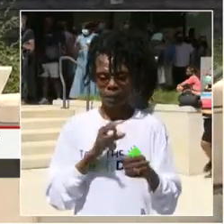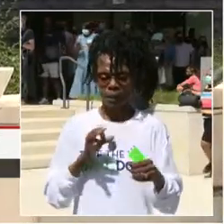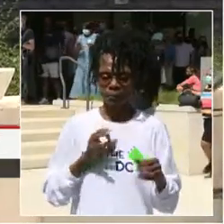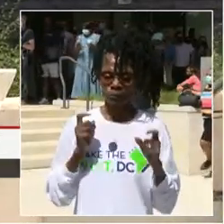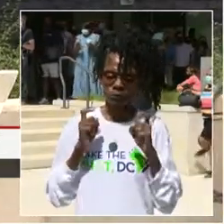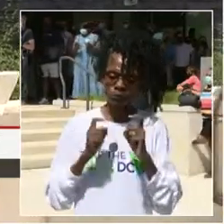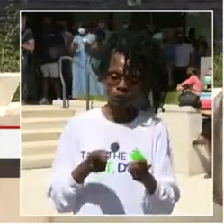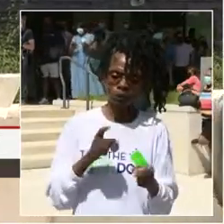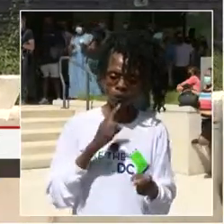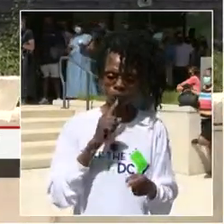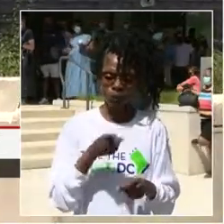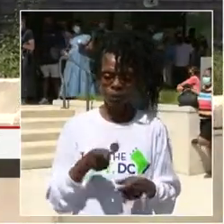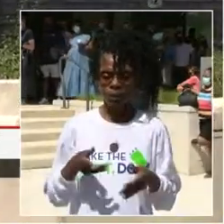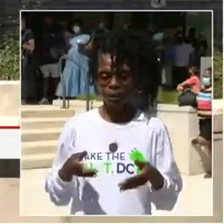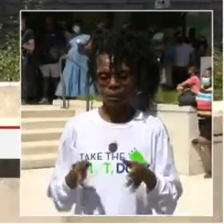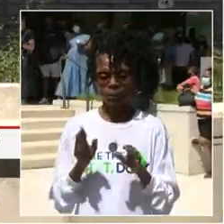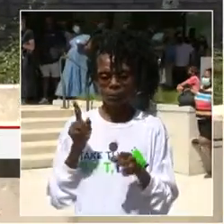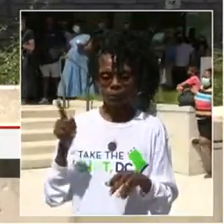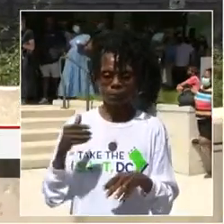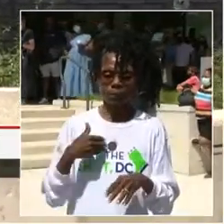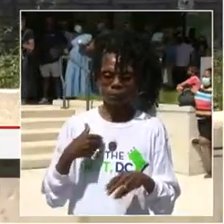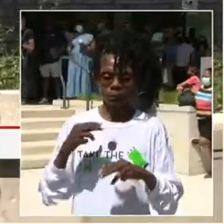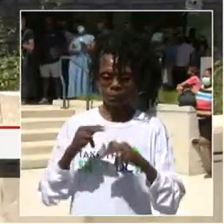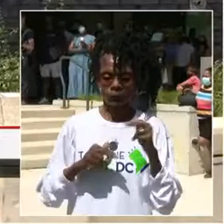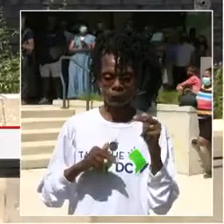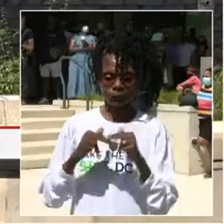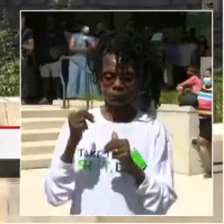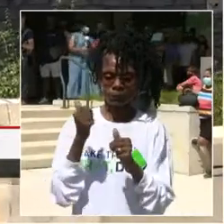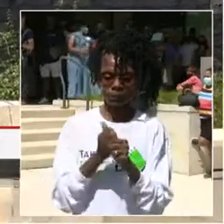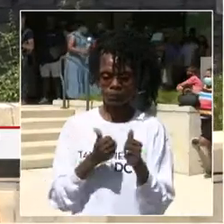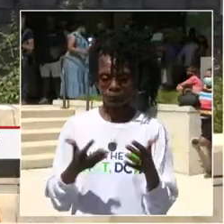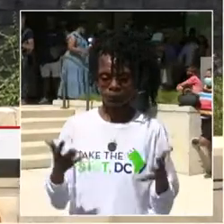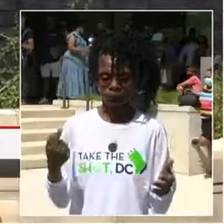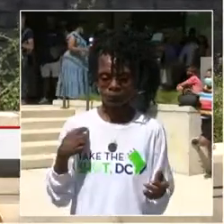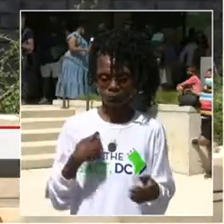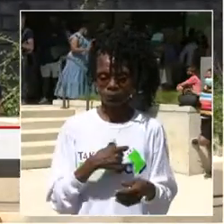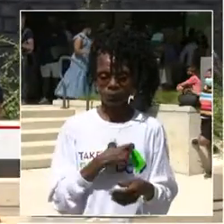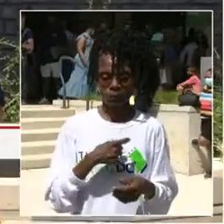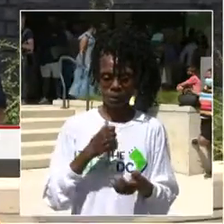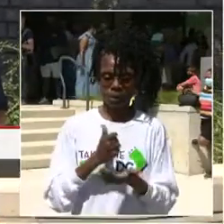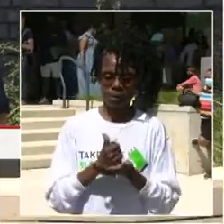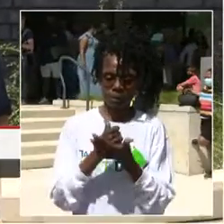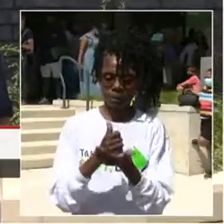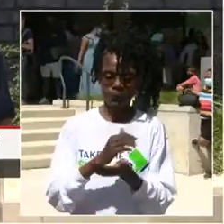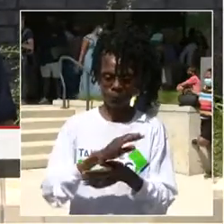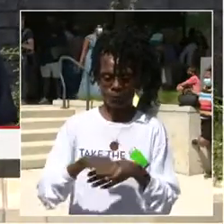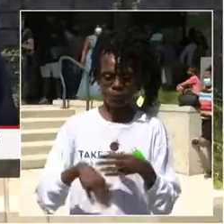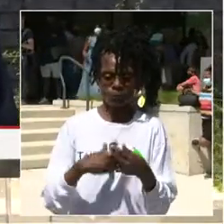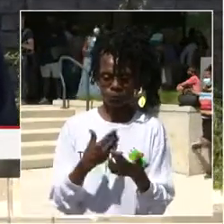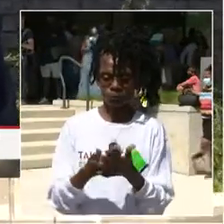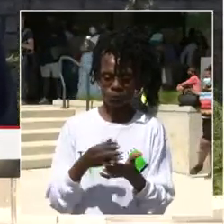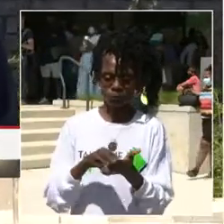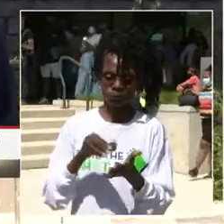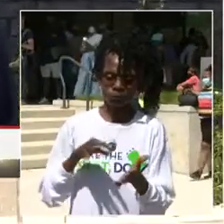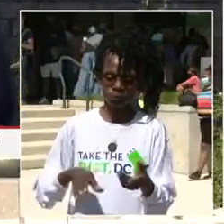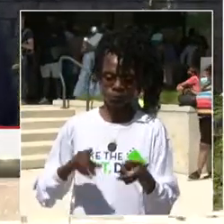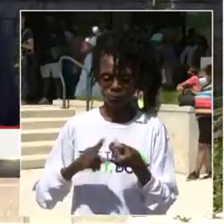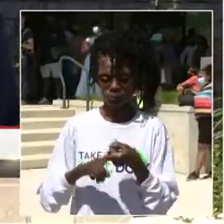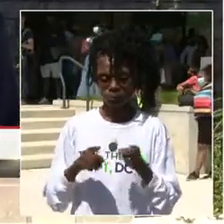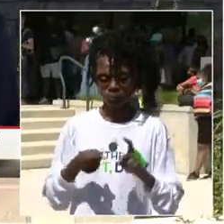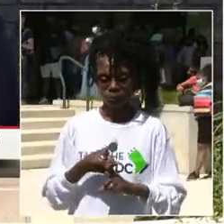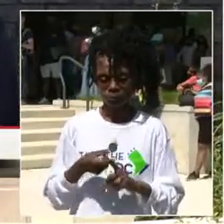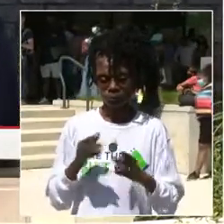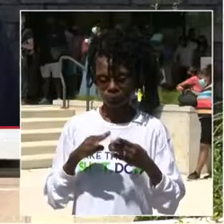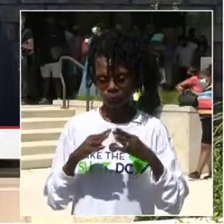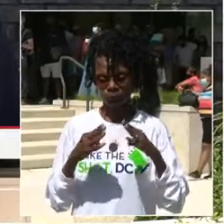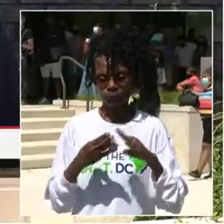this building and have everything that we need to have. I just think that it's going to help all my students thrive and all my friends, all my community, all the people